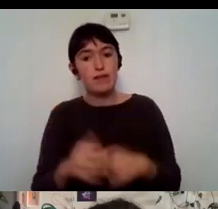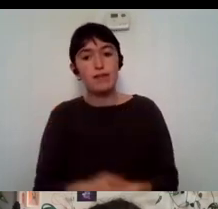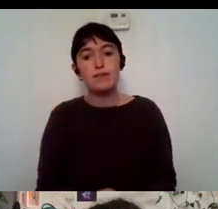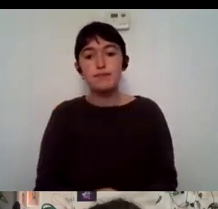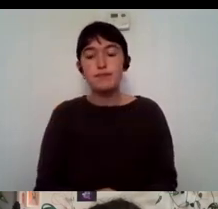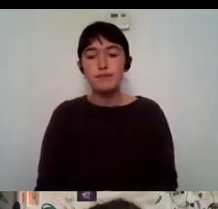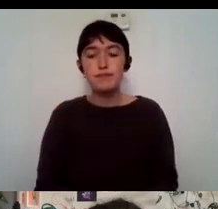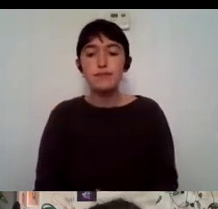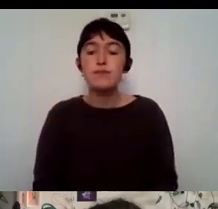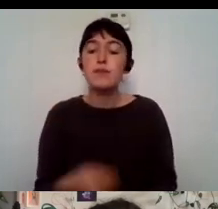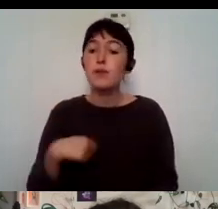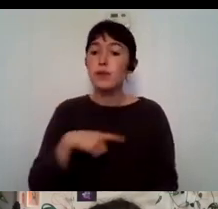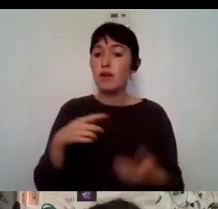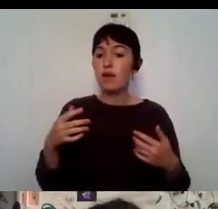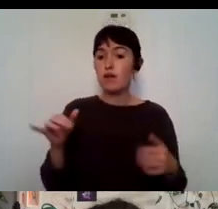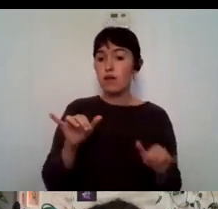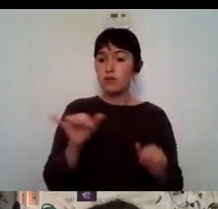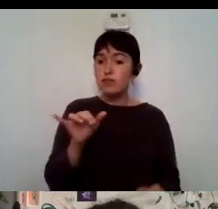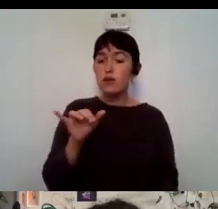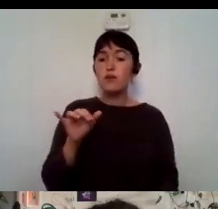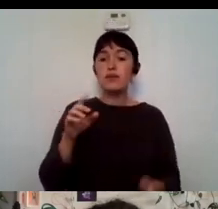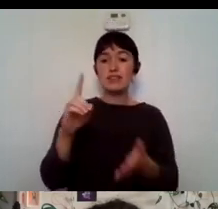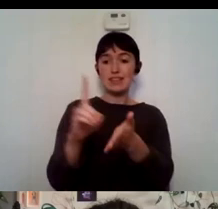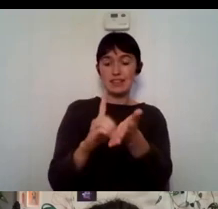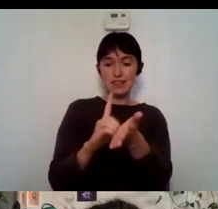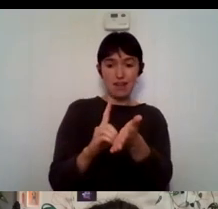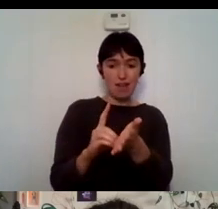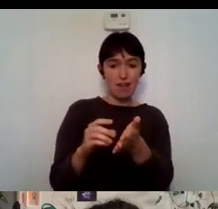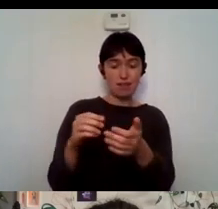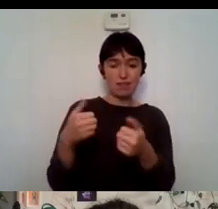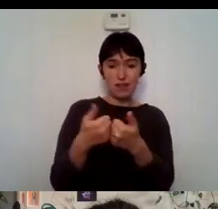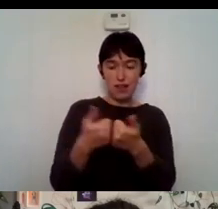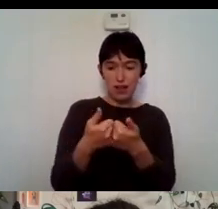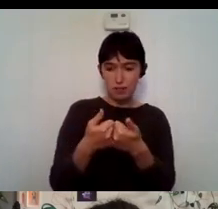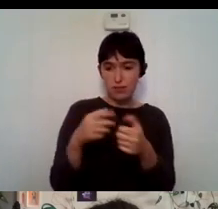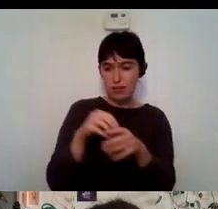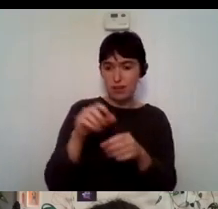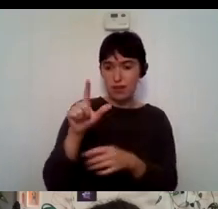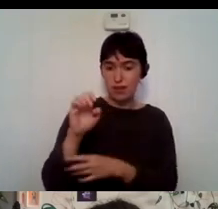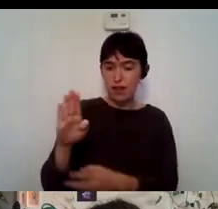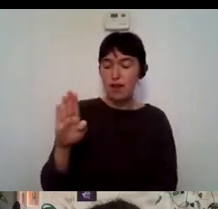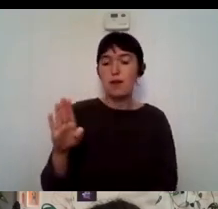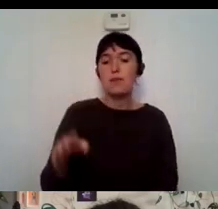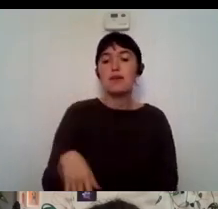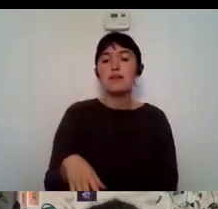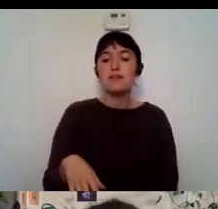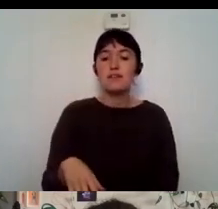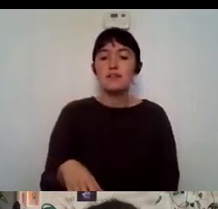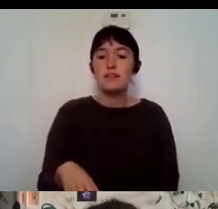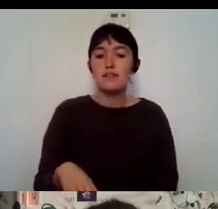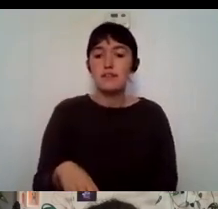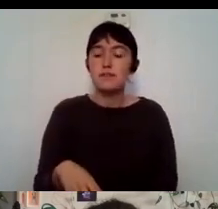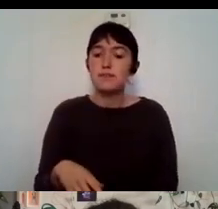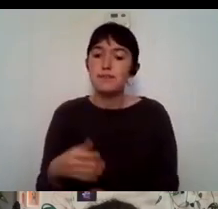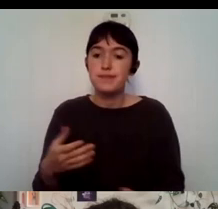games in the lab that will do specific kinds of things for us as well. So It's not the case that we would take something